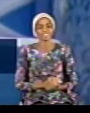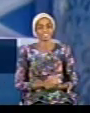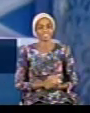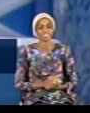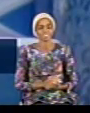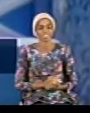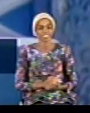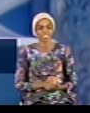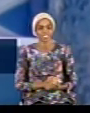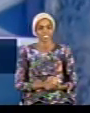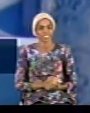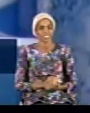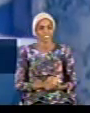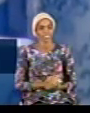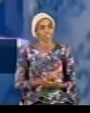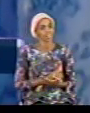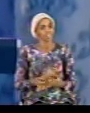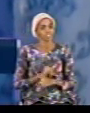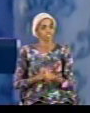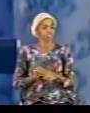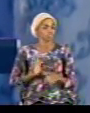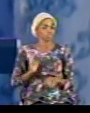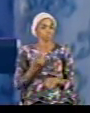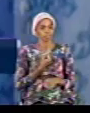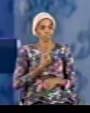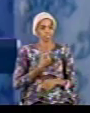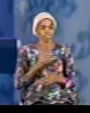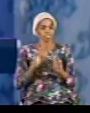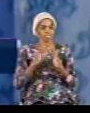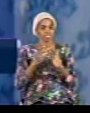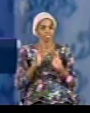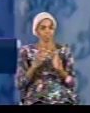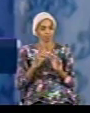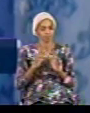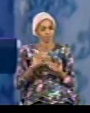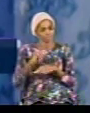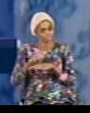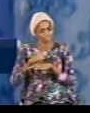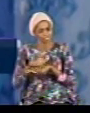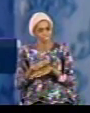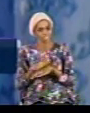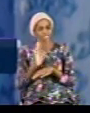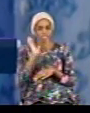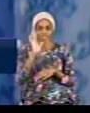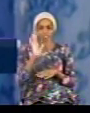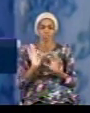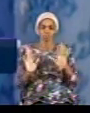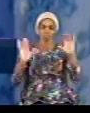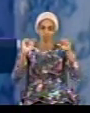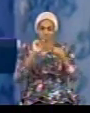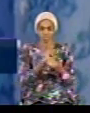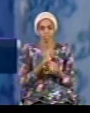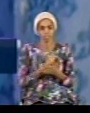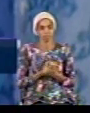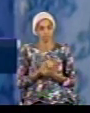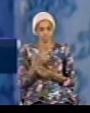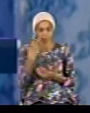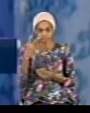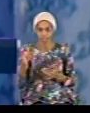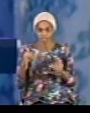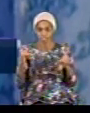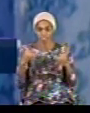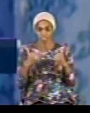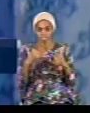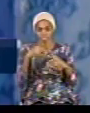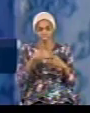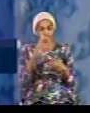And those of us online, send in your miracles. You can see the screen. Send in your